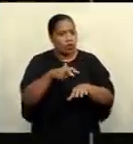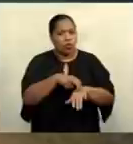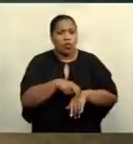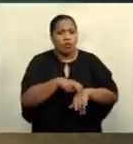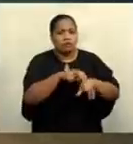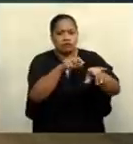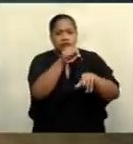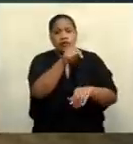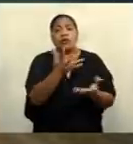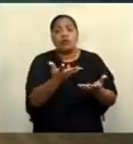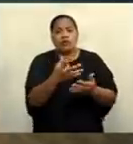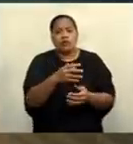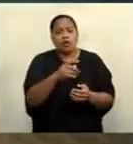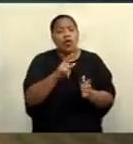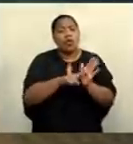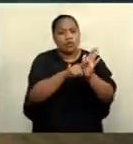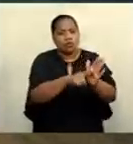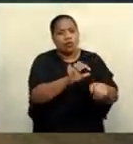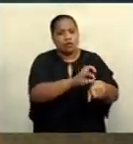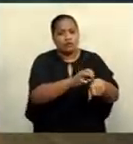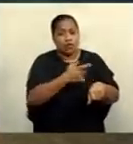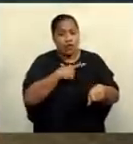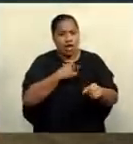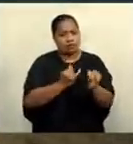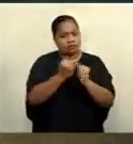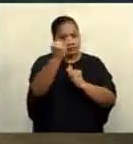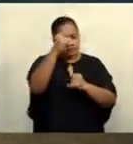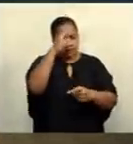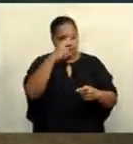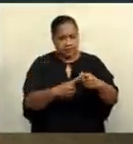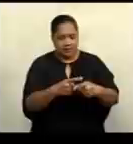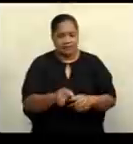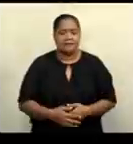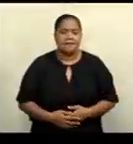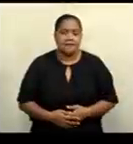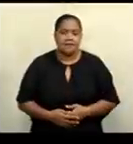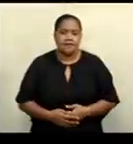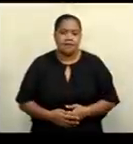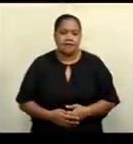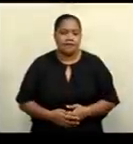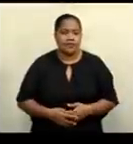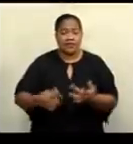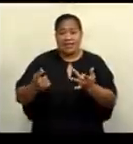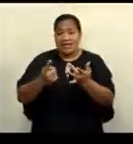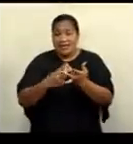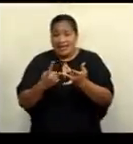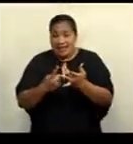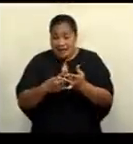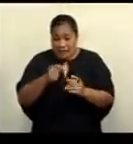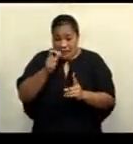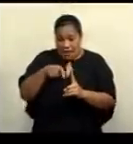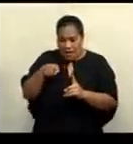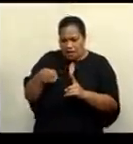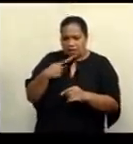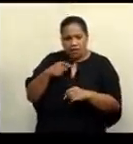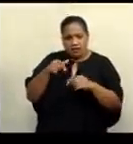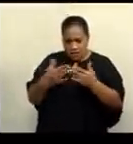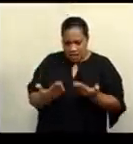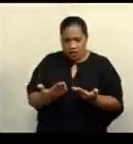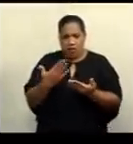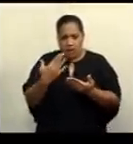illness. The death and another serious COVID-19 patient indicate there is transmission occurring on the island.